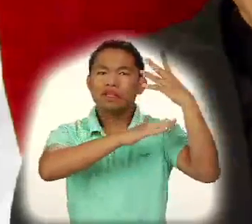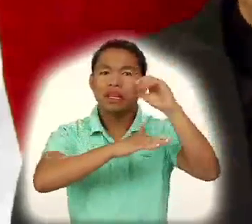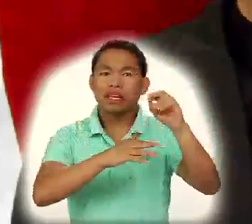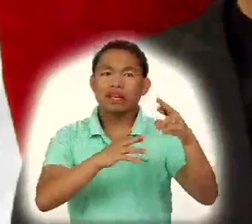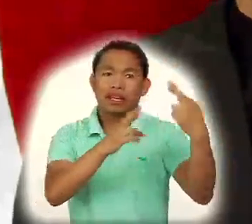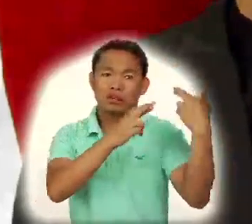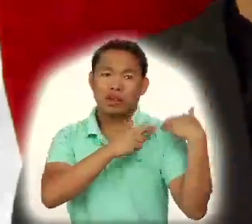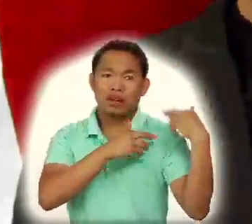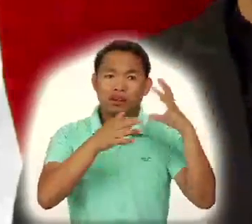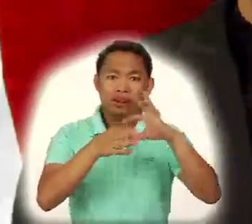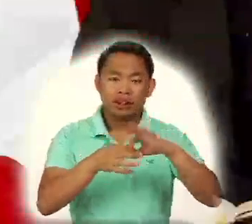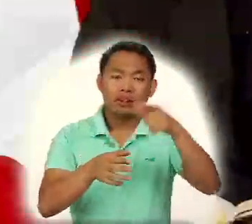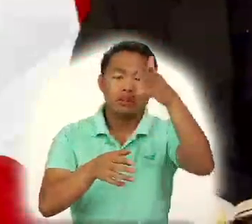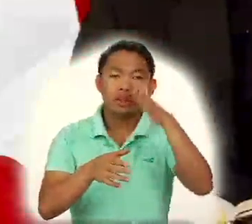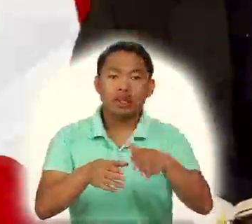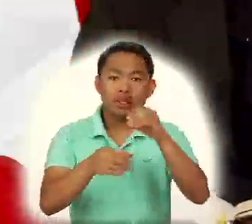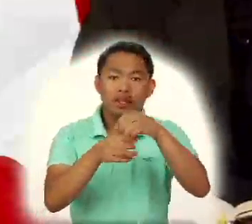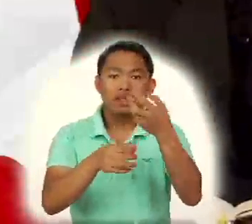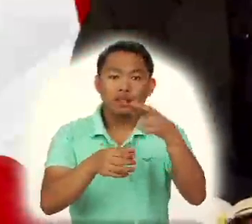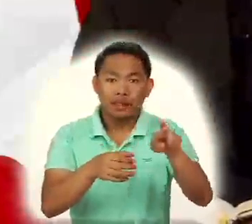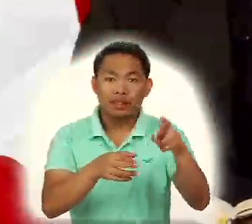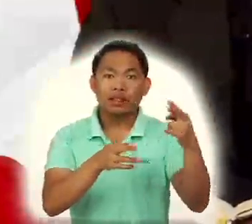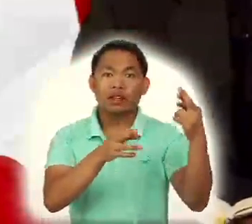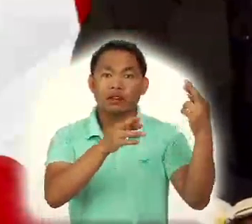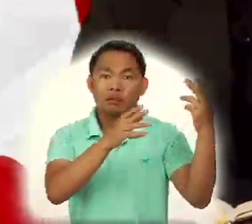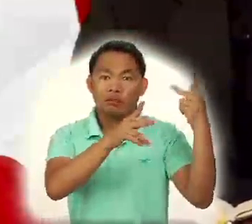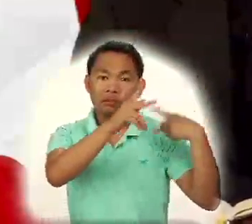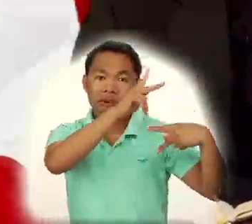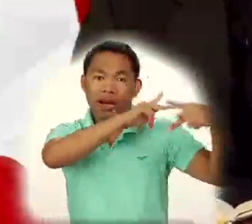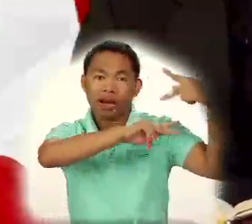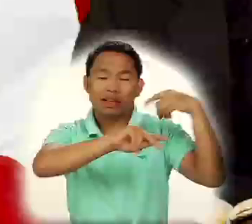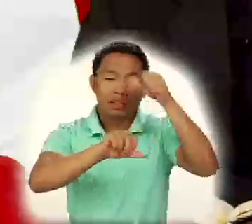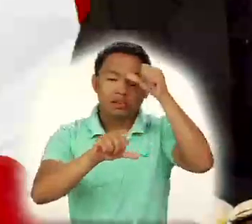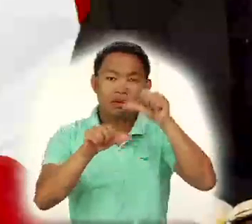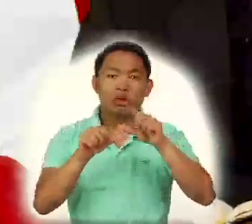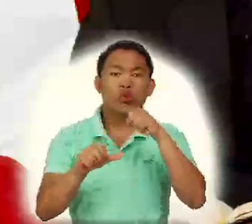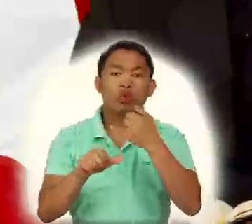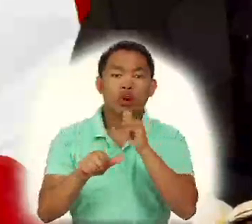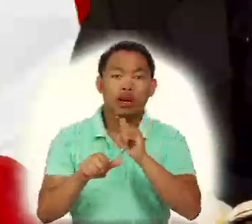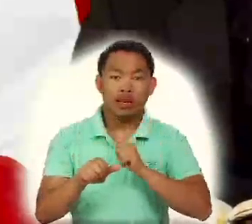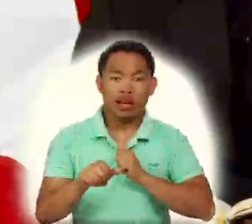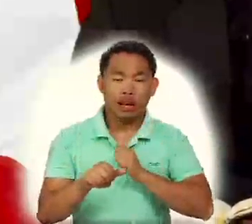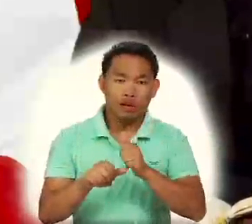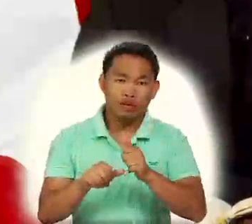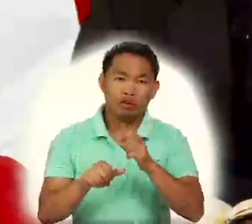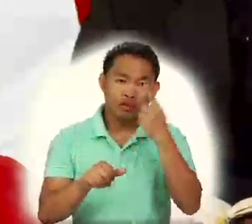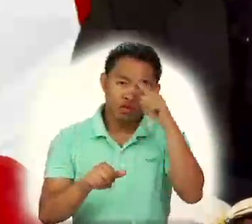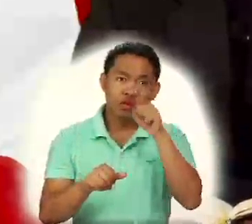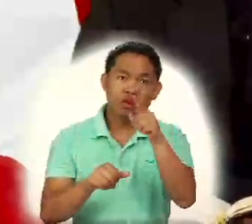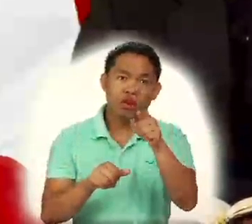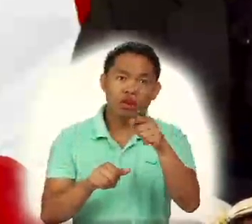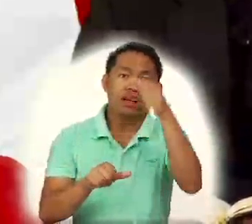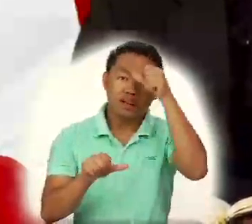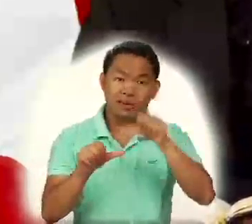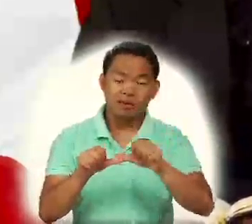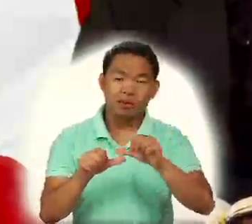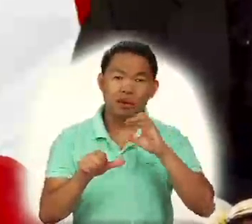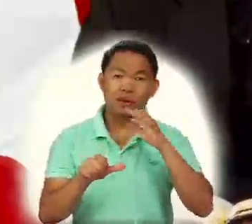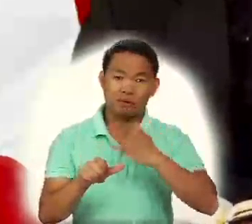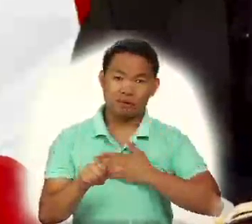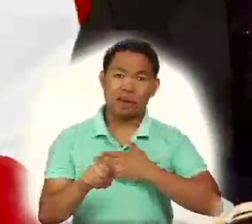God in their past. Remember who I am for you. Remember my good deeds for